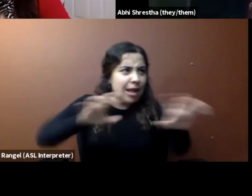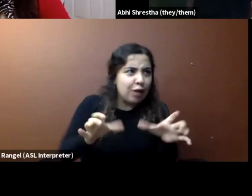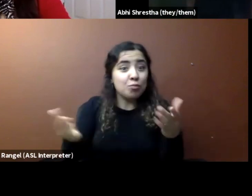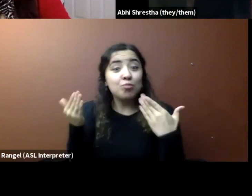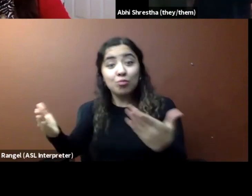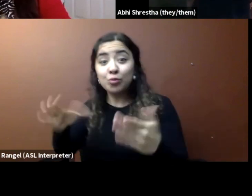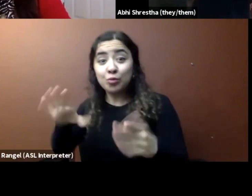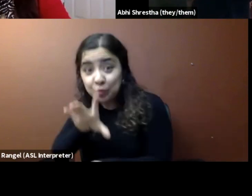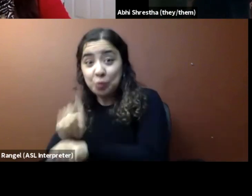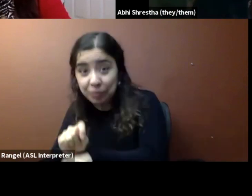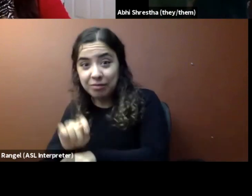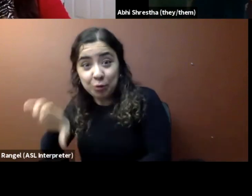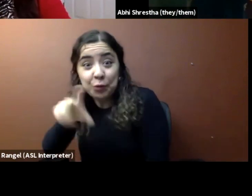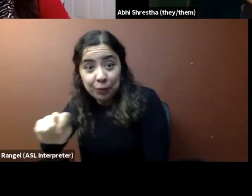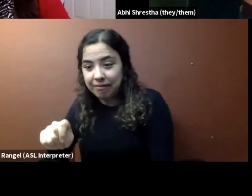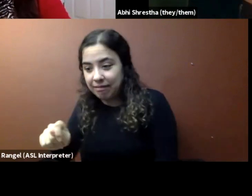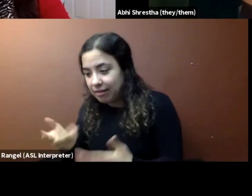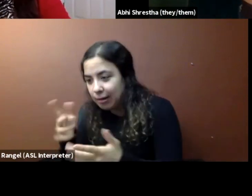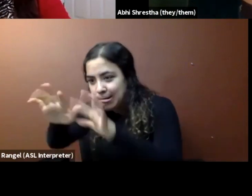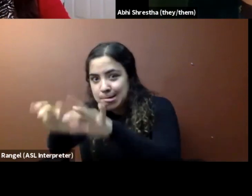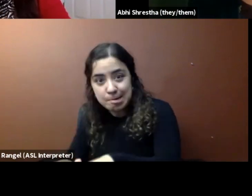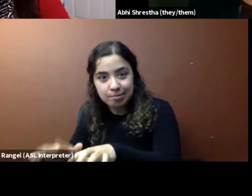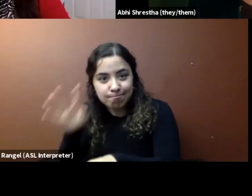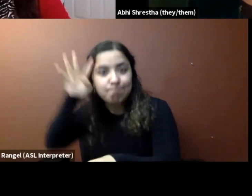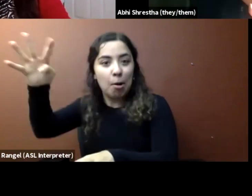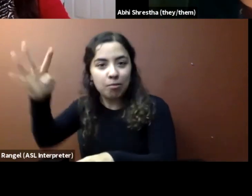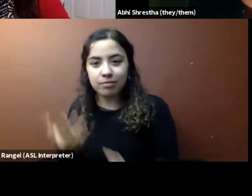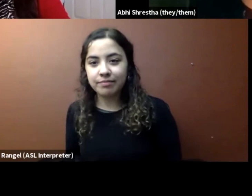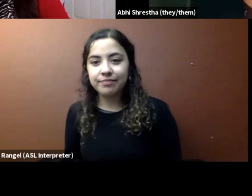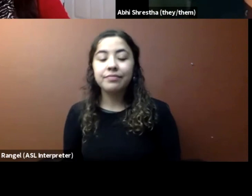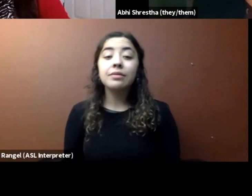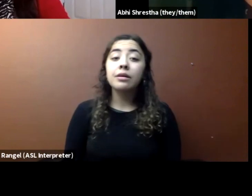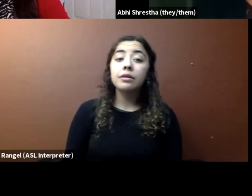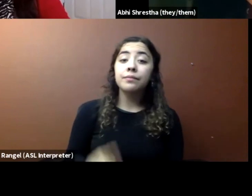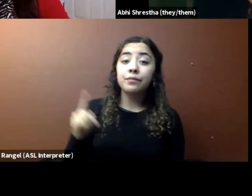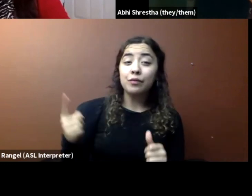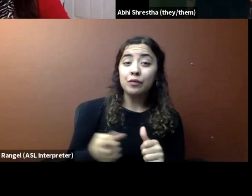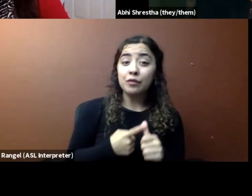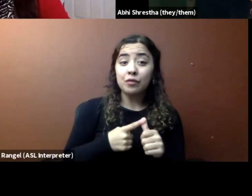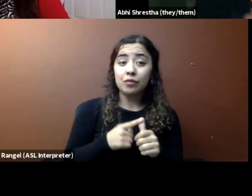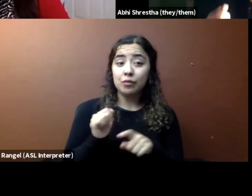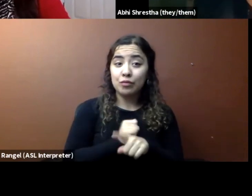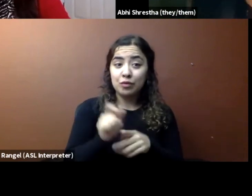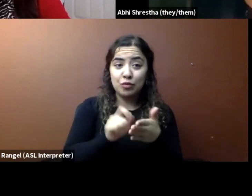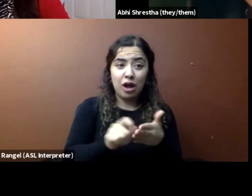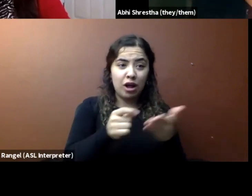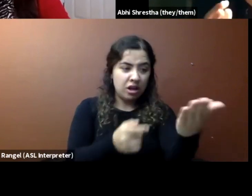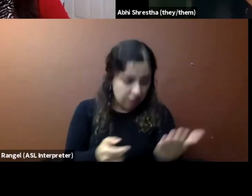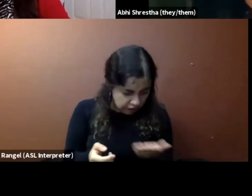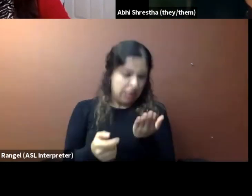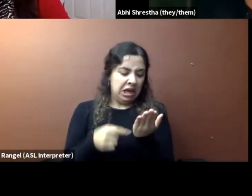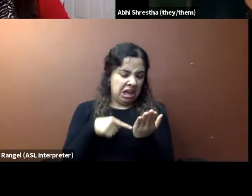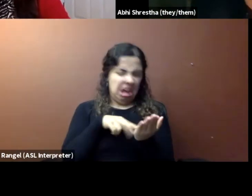little bit. So the first writing exercise, Erika, when you brought it to me, I was like, what is this?